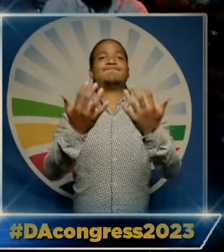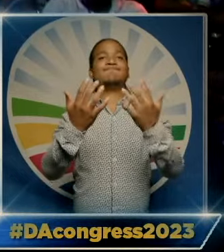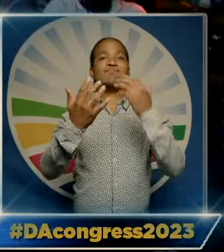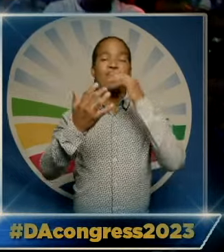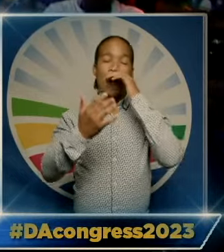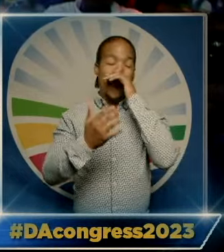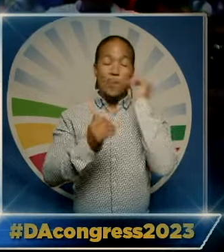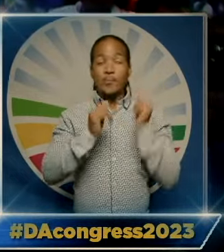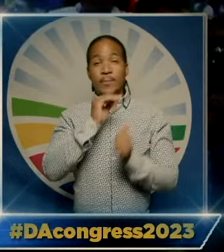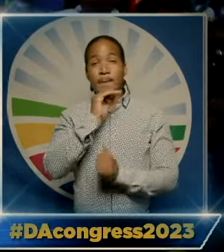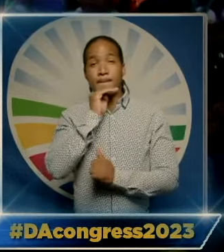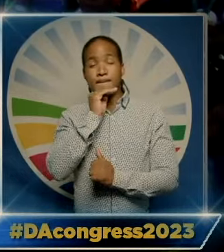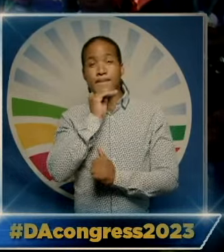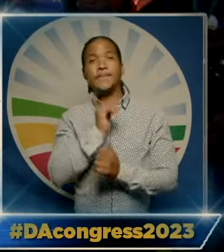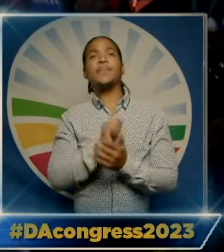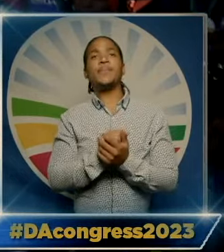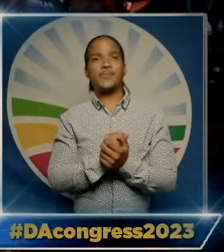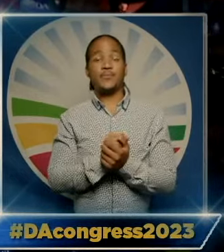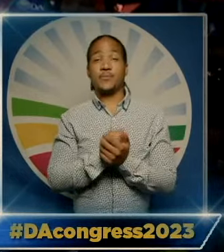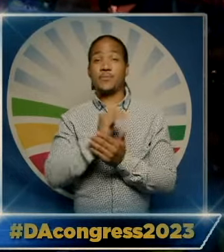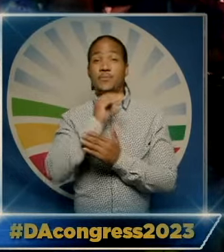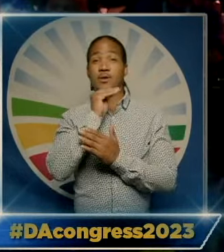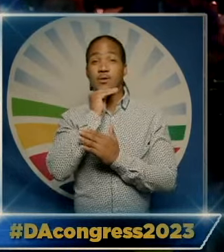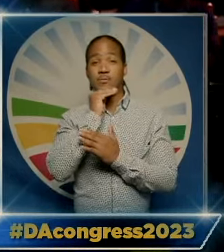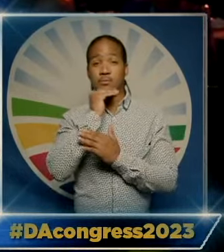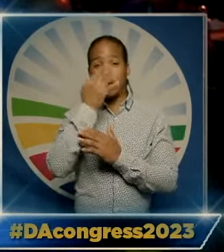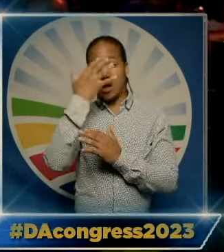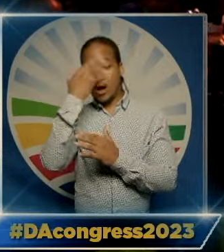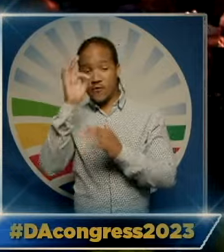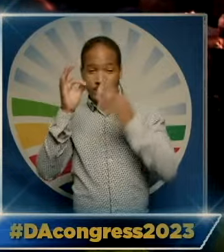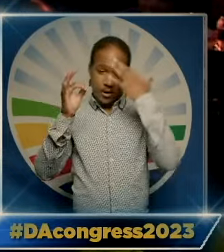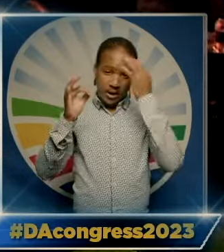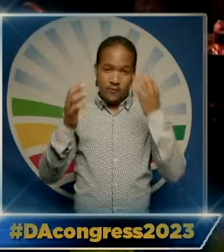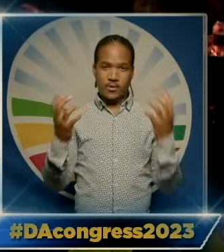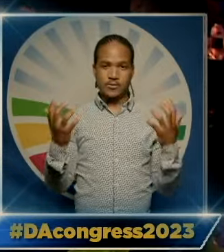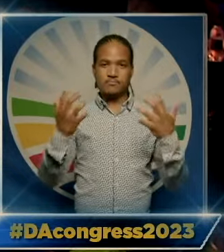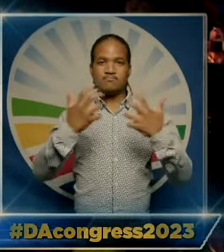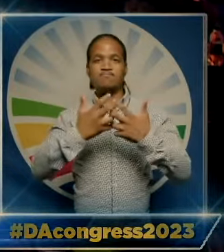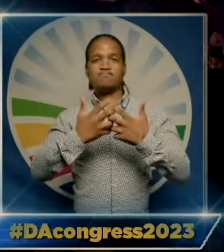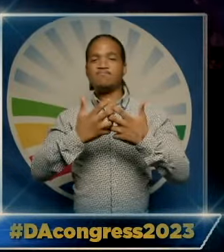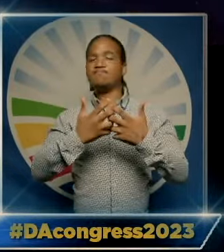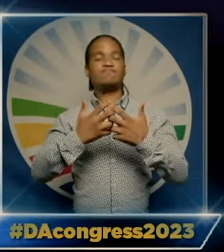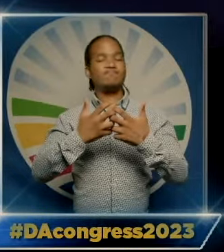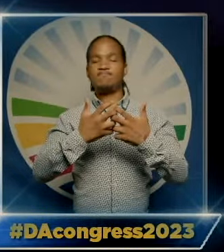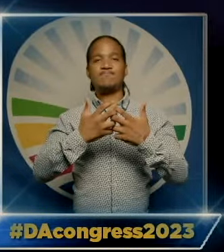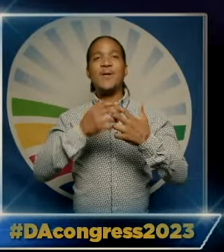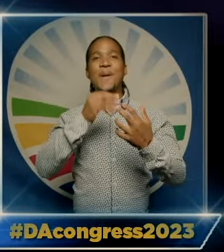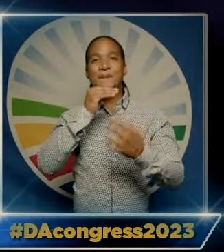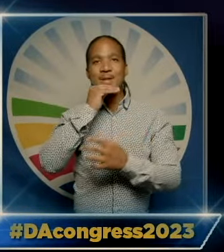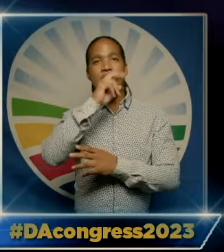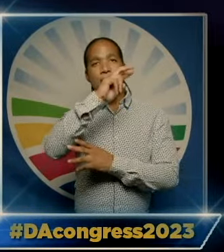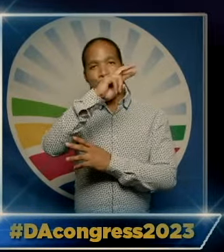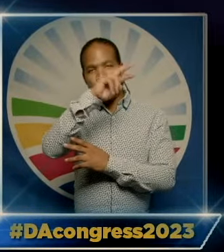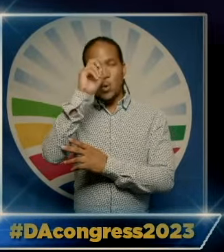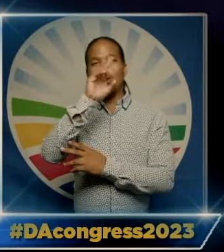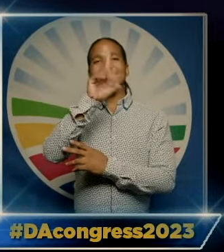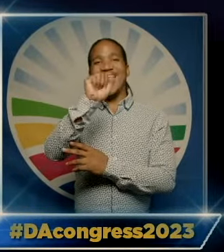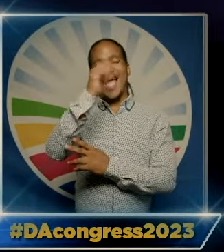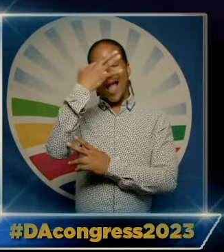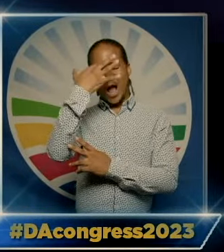which means no coalitions, no compromises, just true blue DA governance.